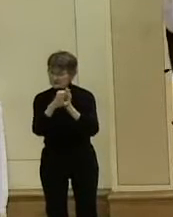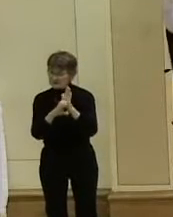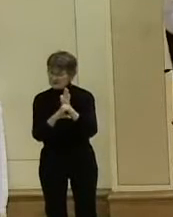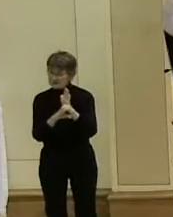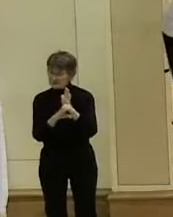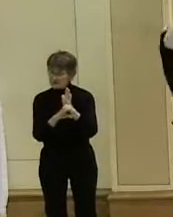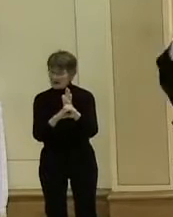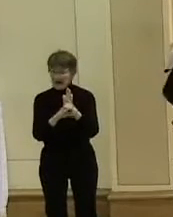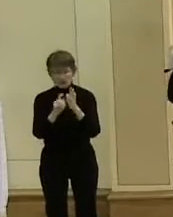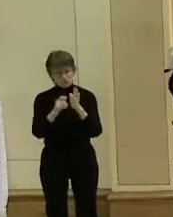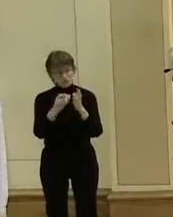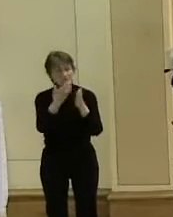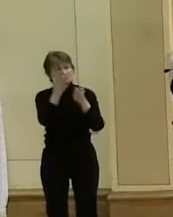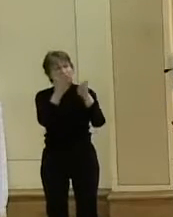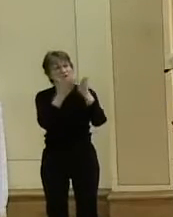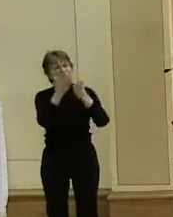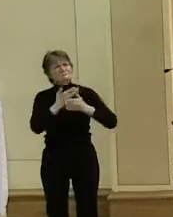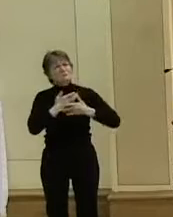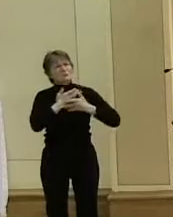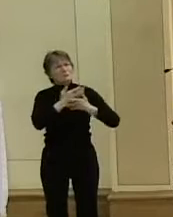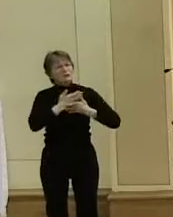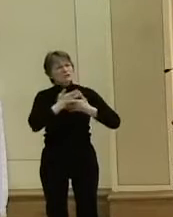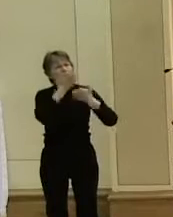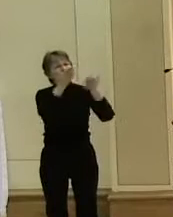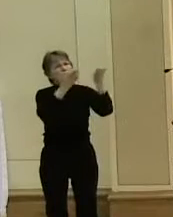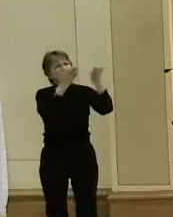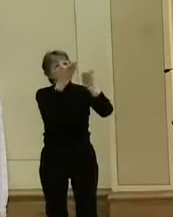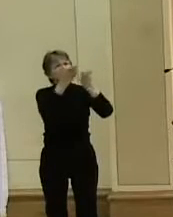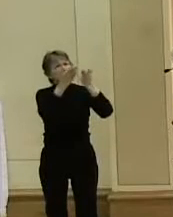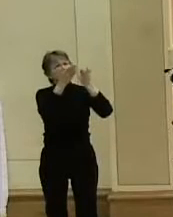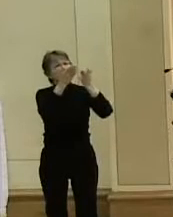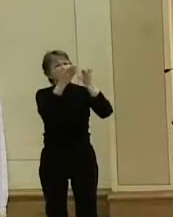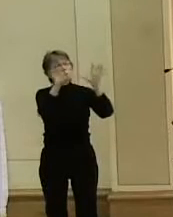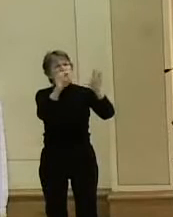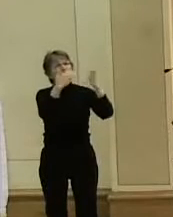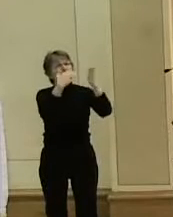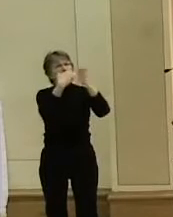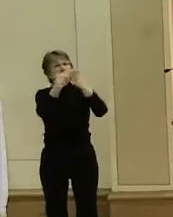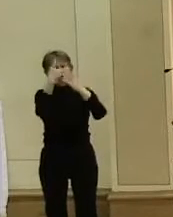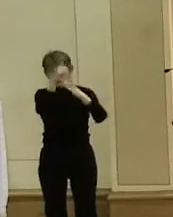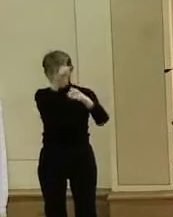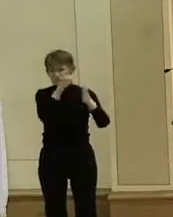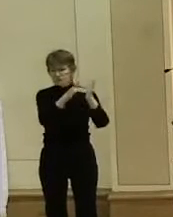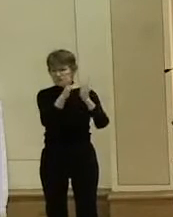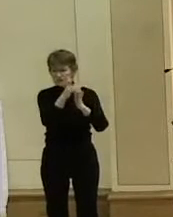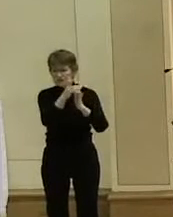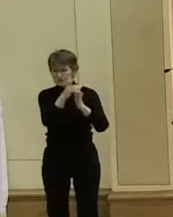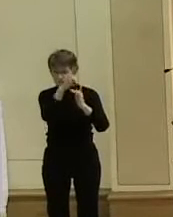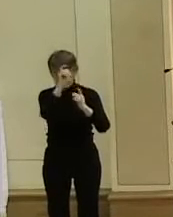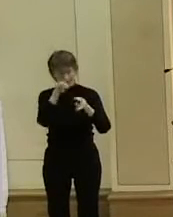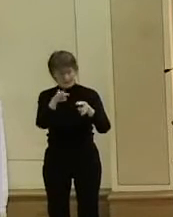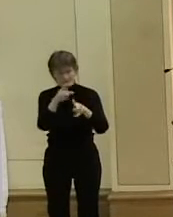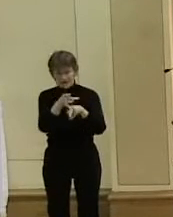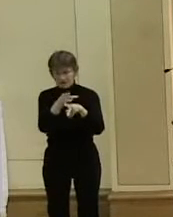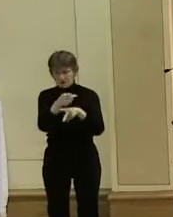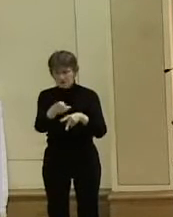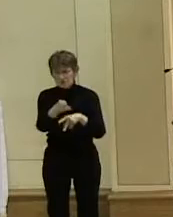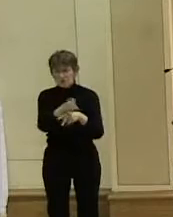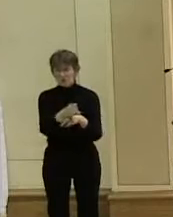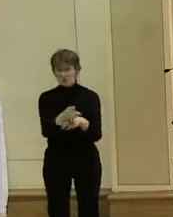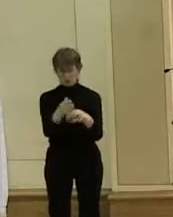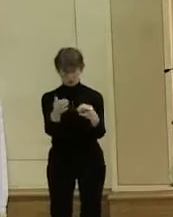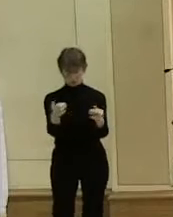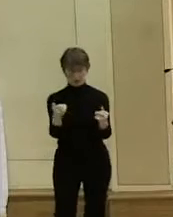supposed to serve the Lord with the graces given us to look after one another as Jesus looks after the flock. Here we